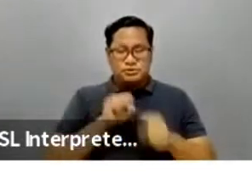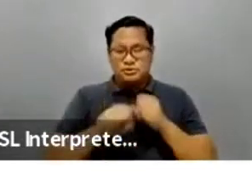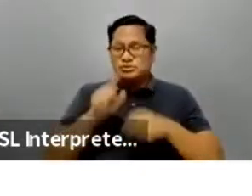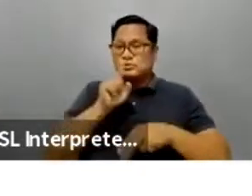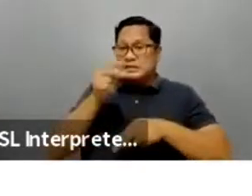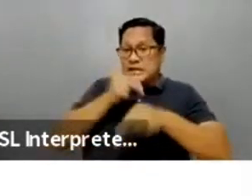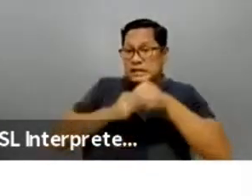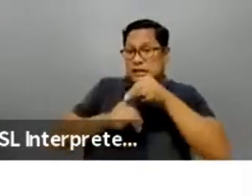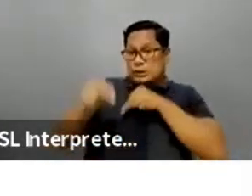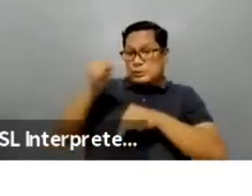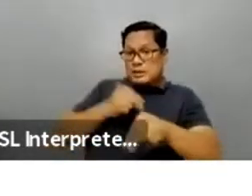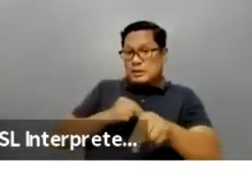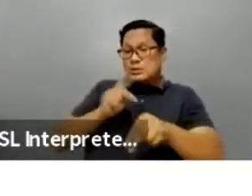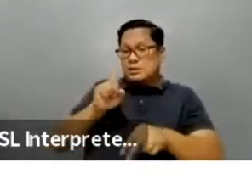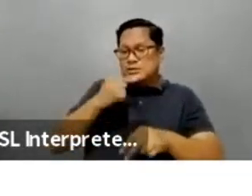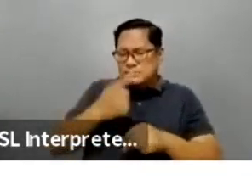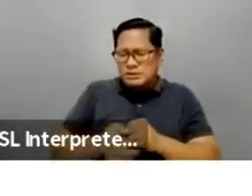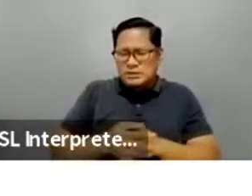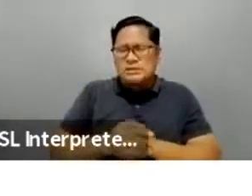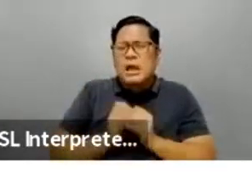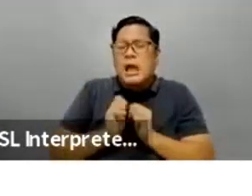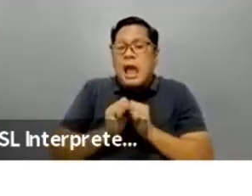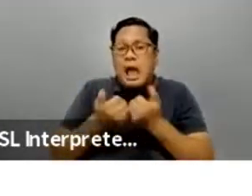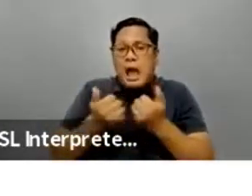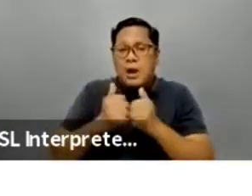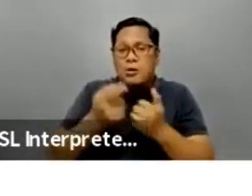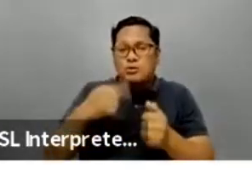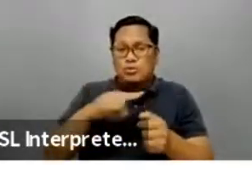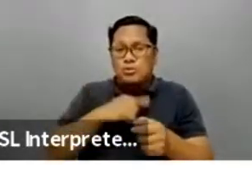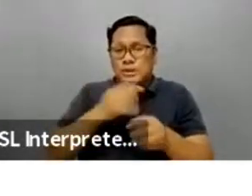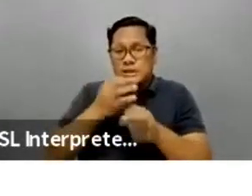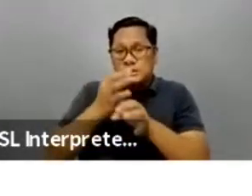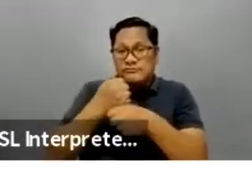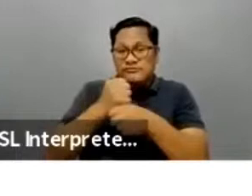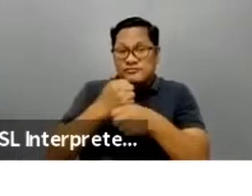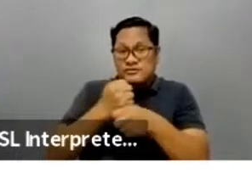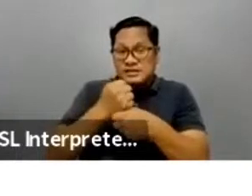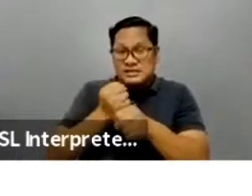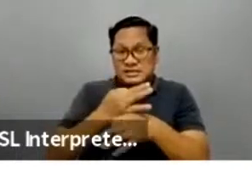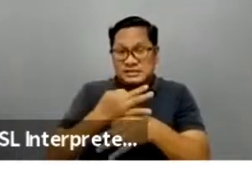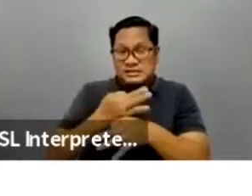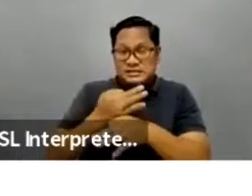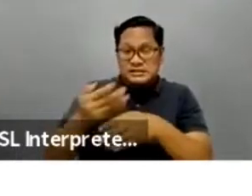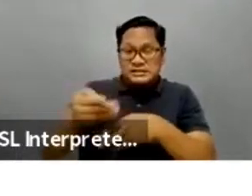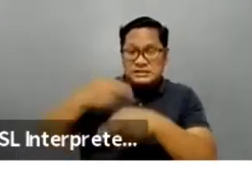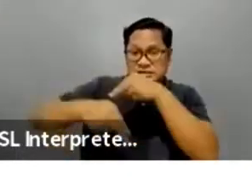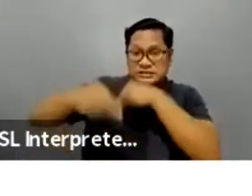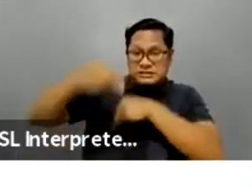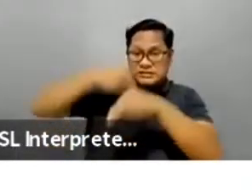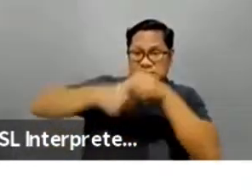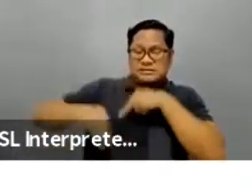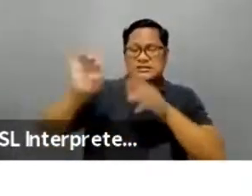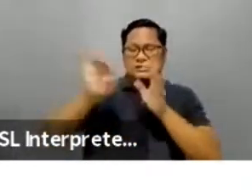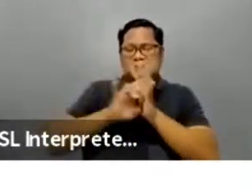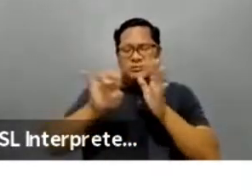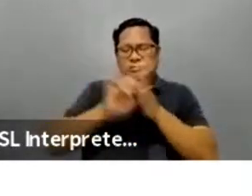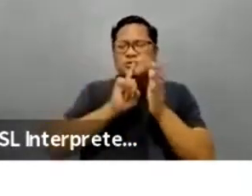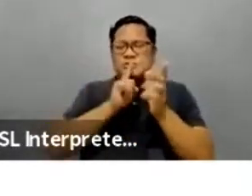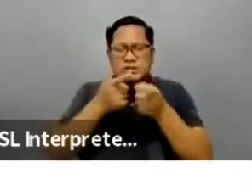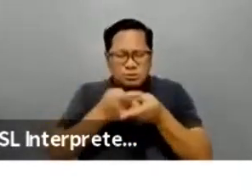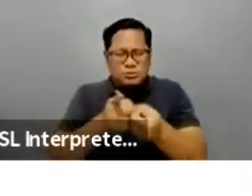this, okay? How are we going to renovate that? And if you've worked in government